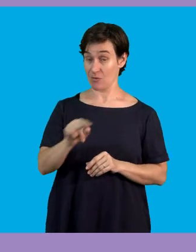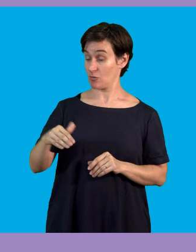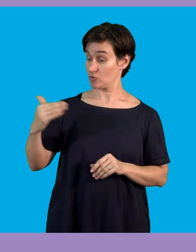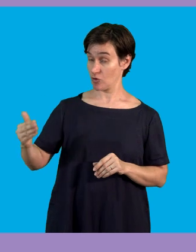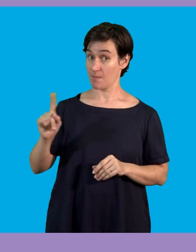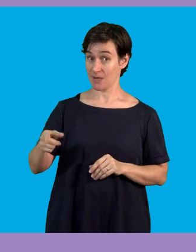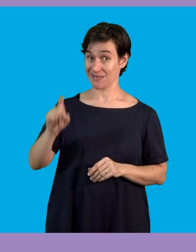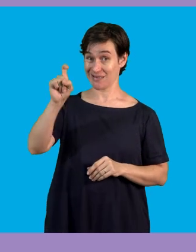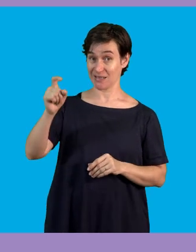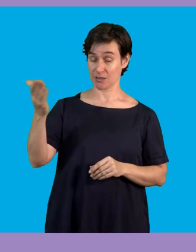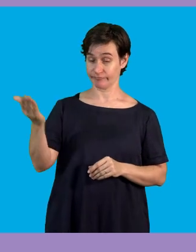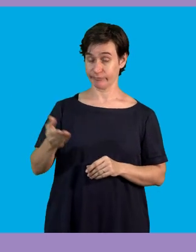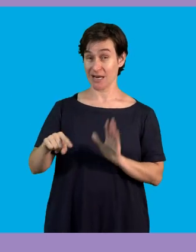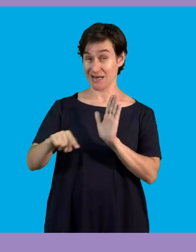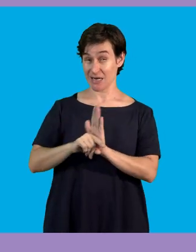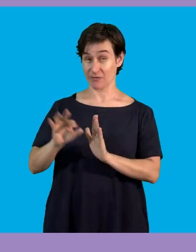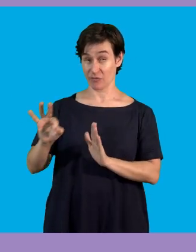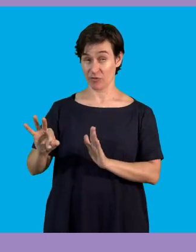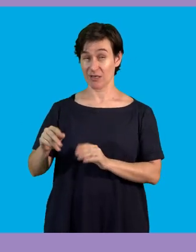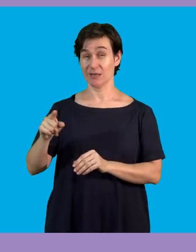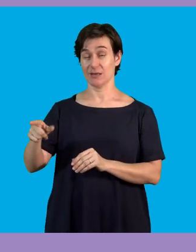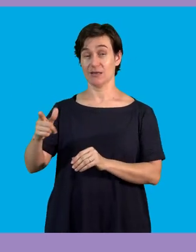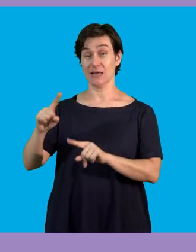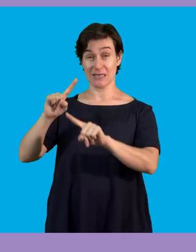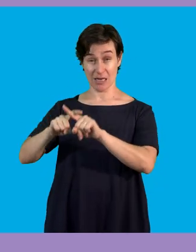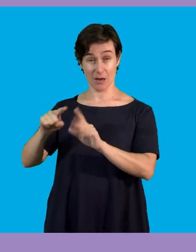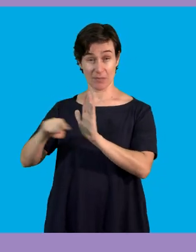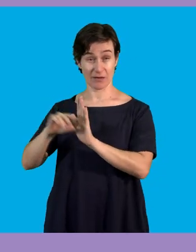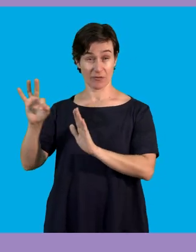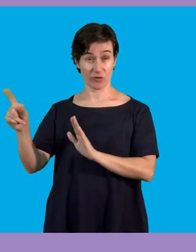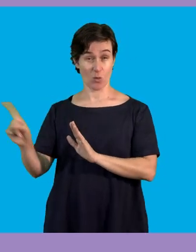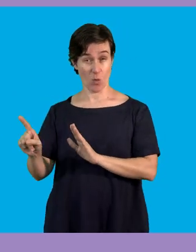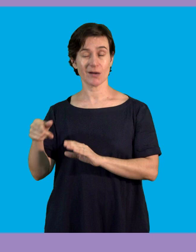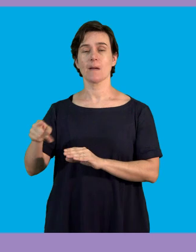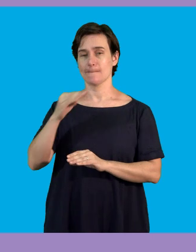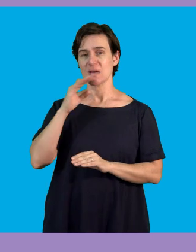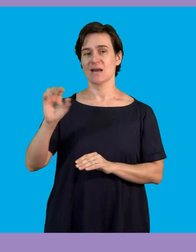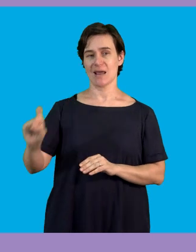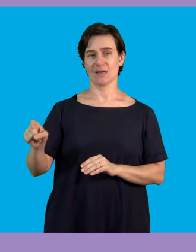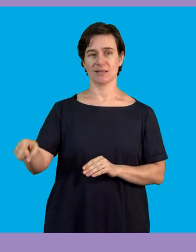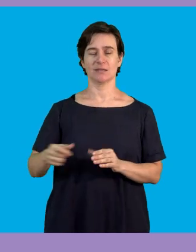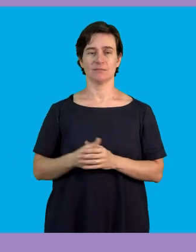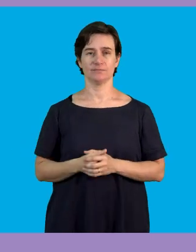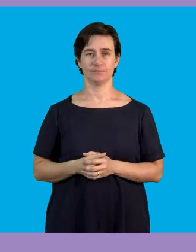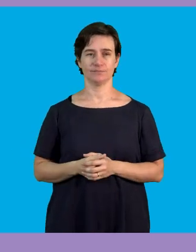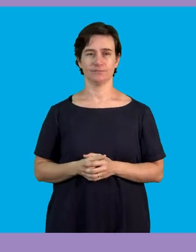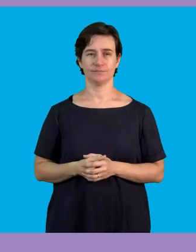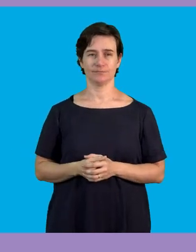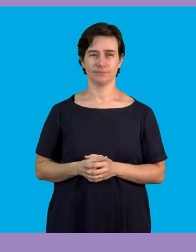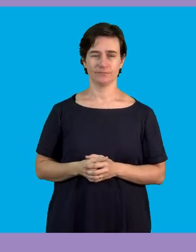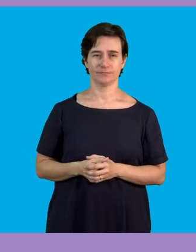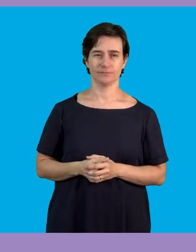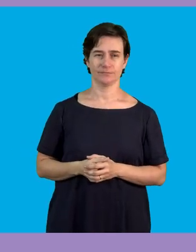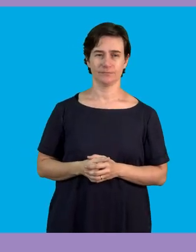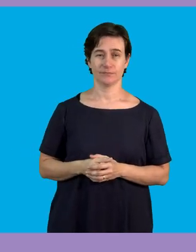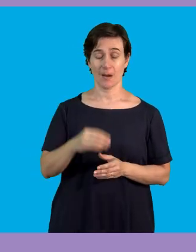And on the right, we will then remain with x. Let me rub that off. Then on the left,